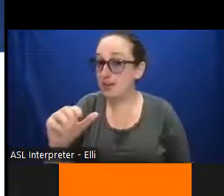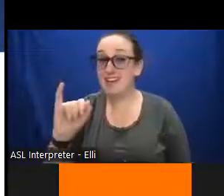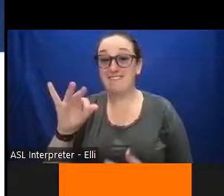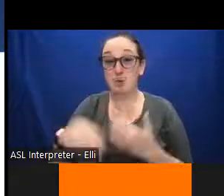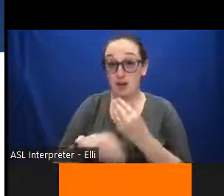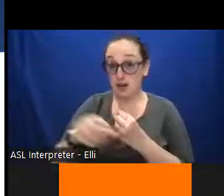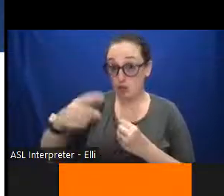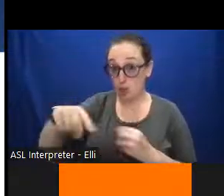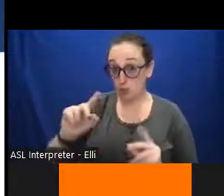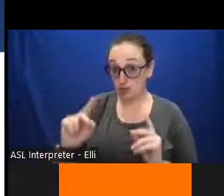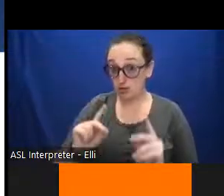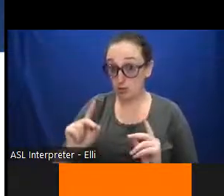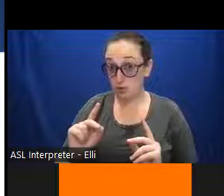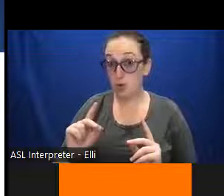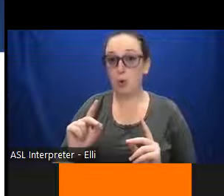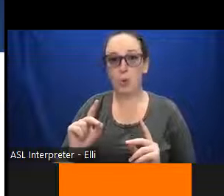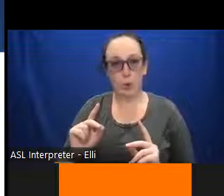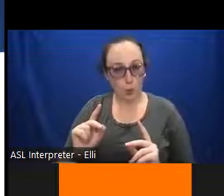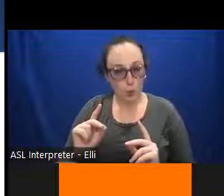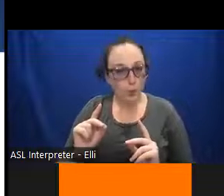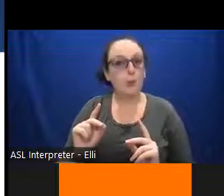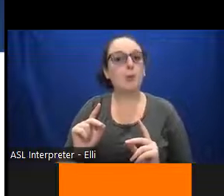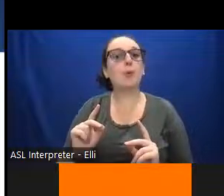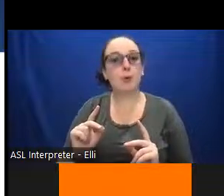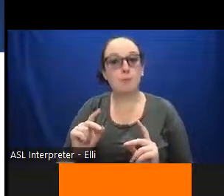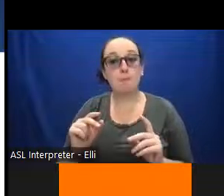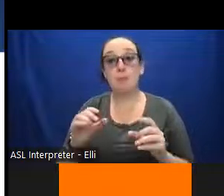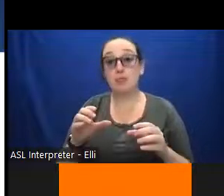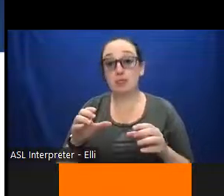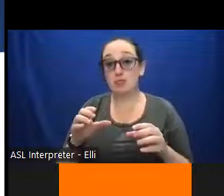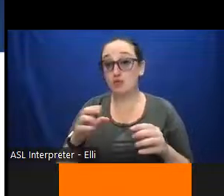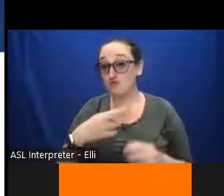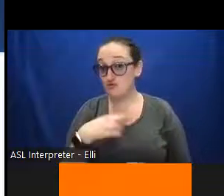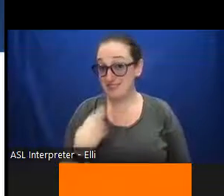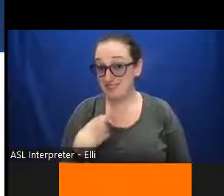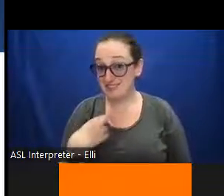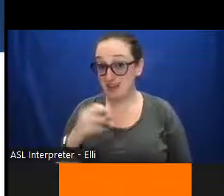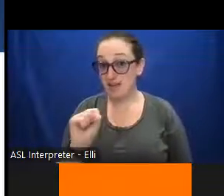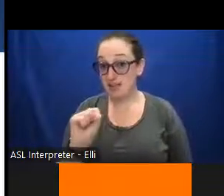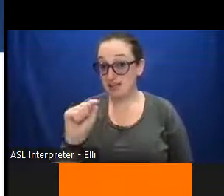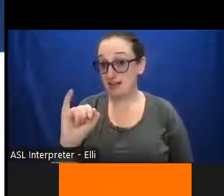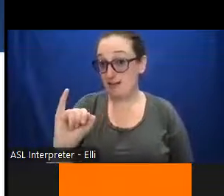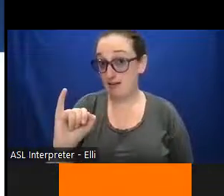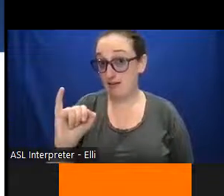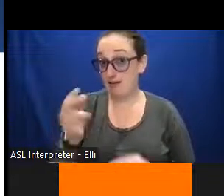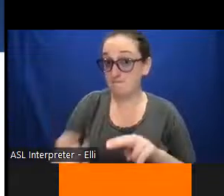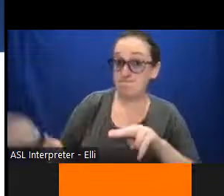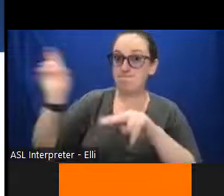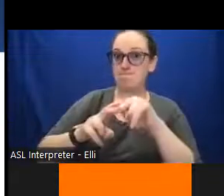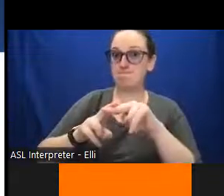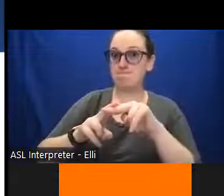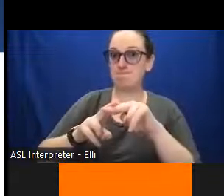element, actually, the chances of the risk of sexually transmitted infection is actually even